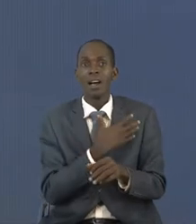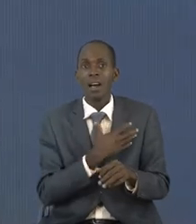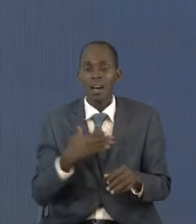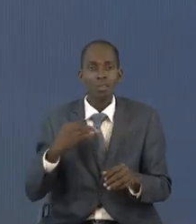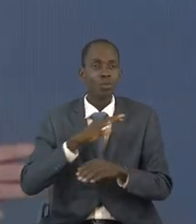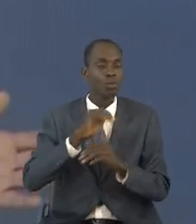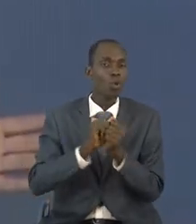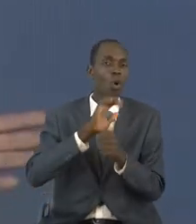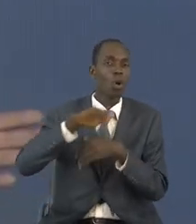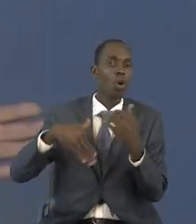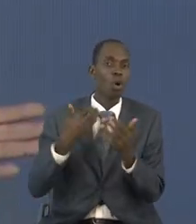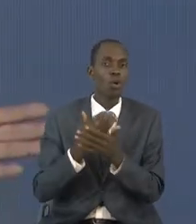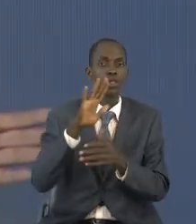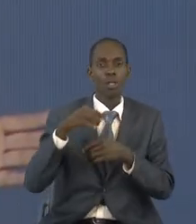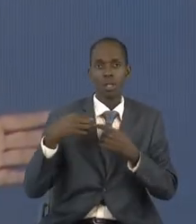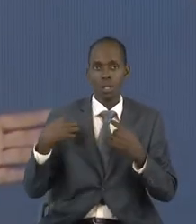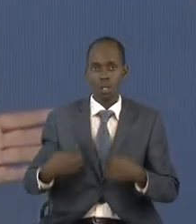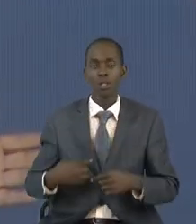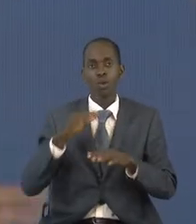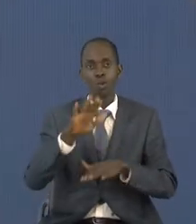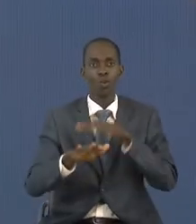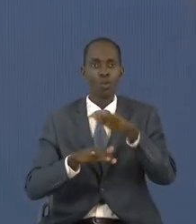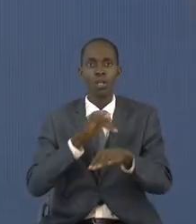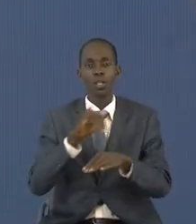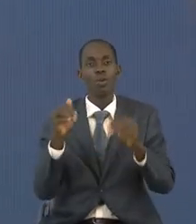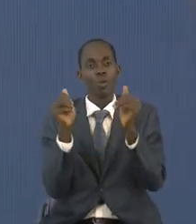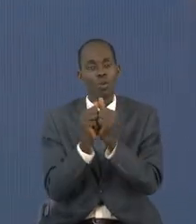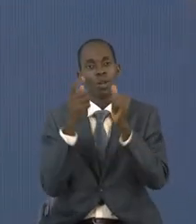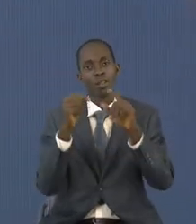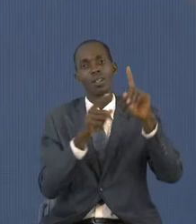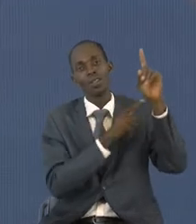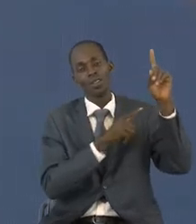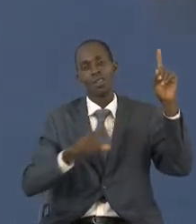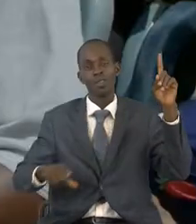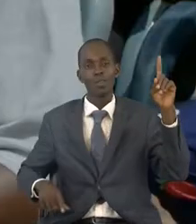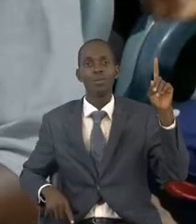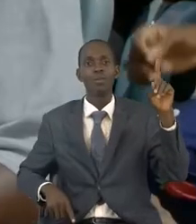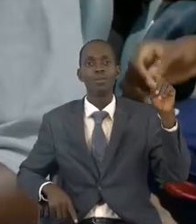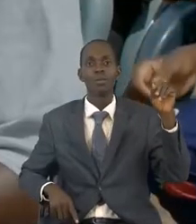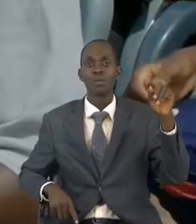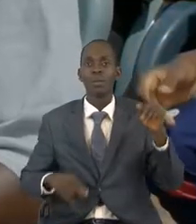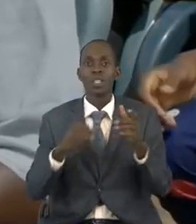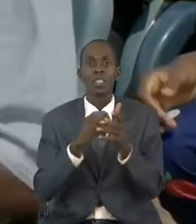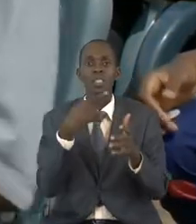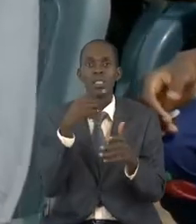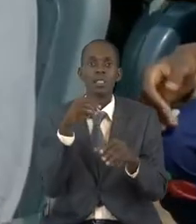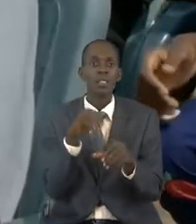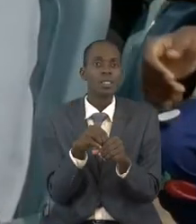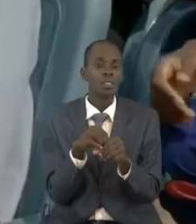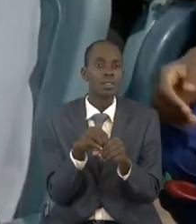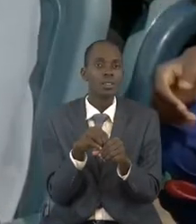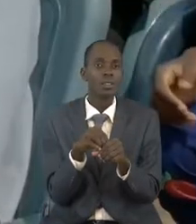wholeheartedly walking with the Lord of the word. It tells us in John chapter